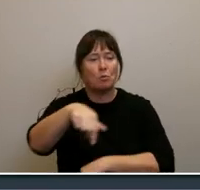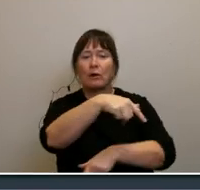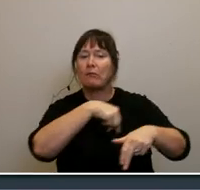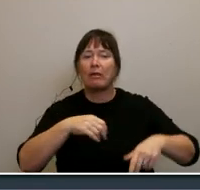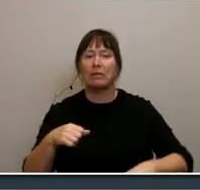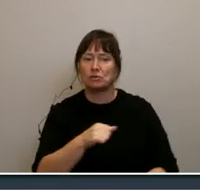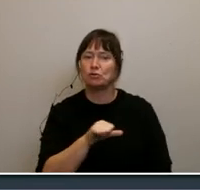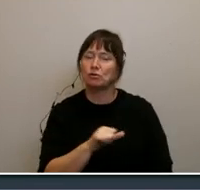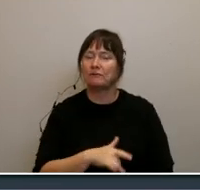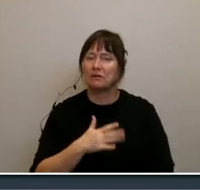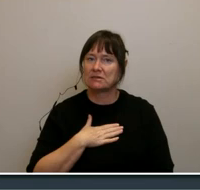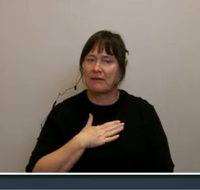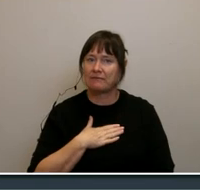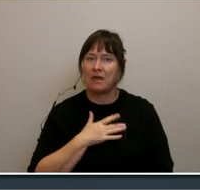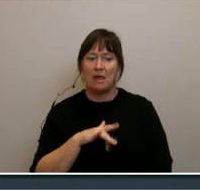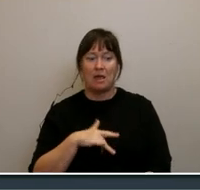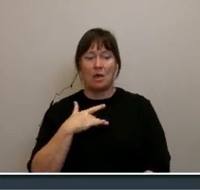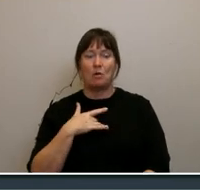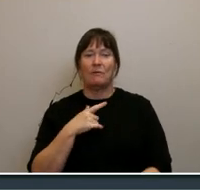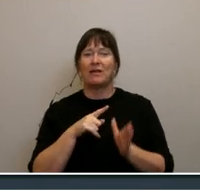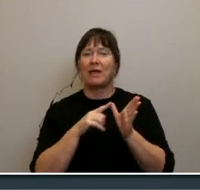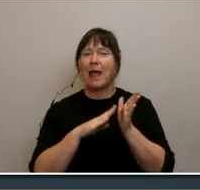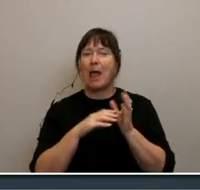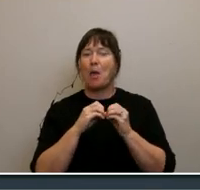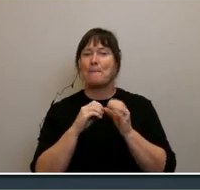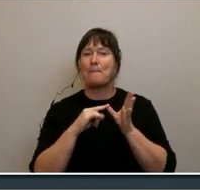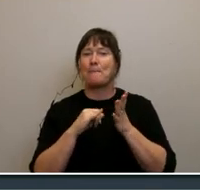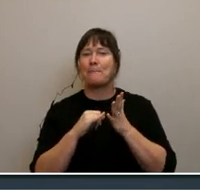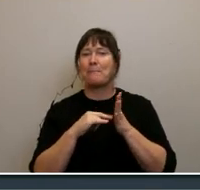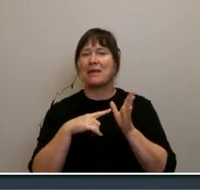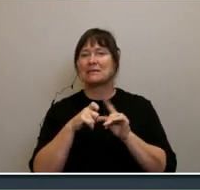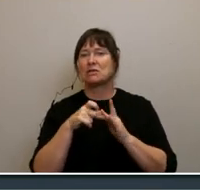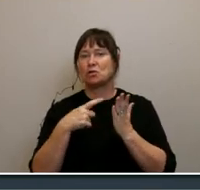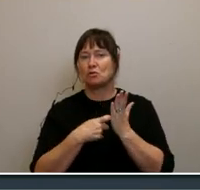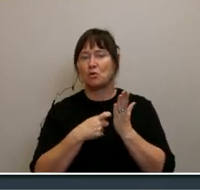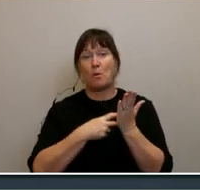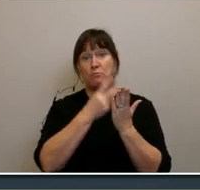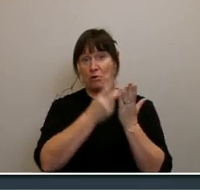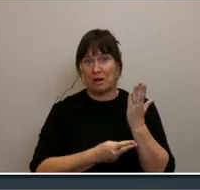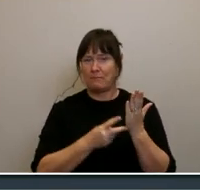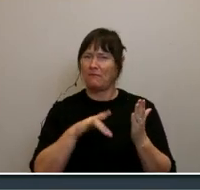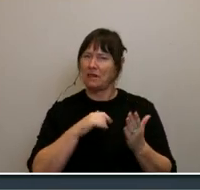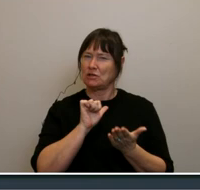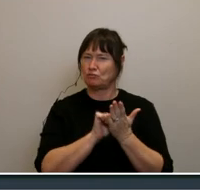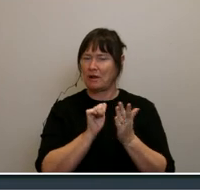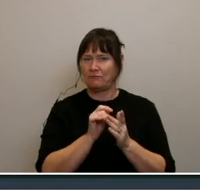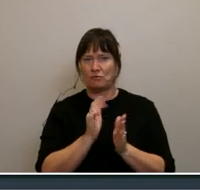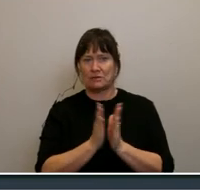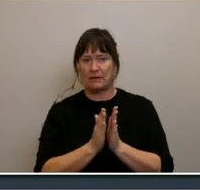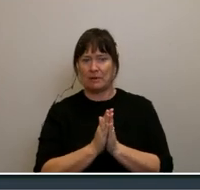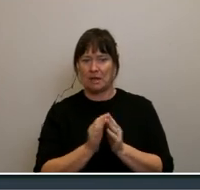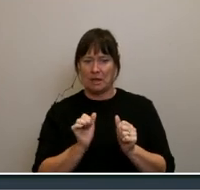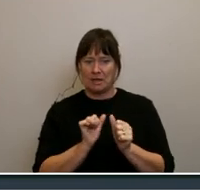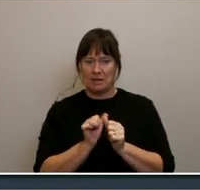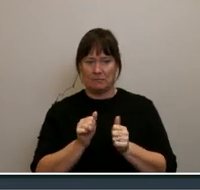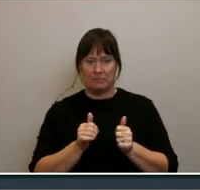we believe the proposed Ambassador Program is right for Napier. We all understand that the best way to address unacceptable behaviour